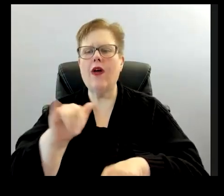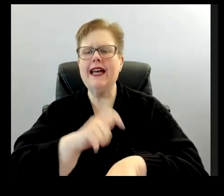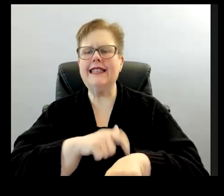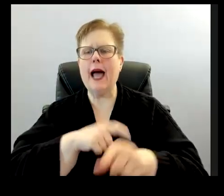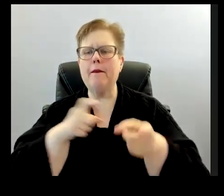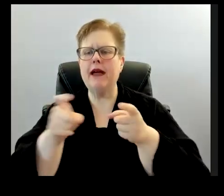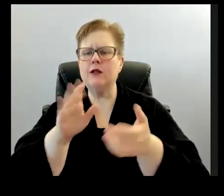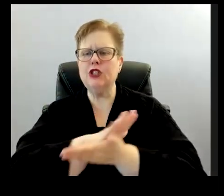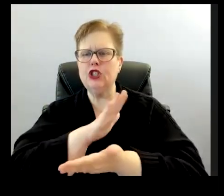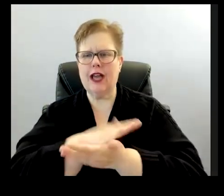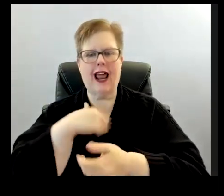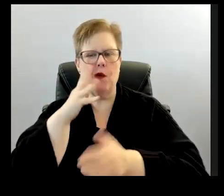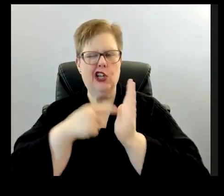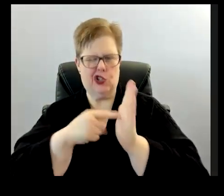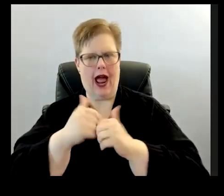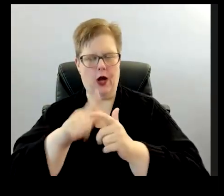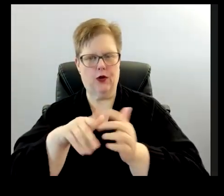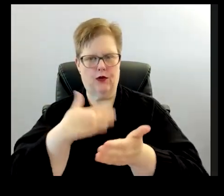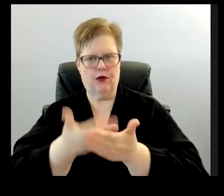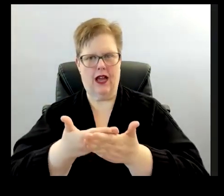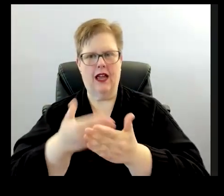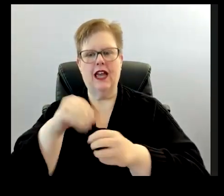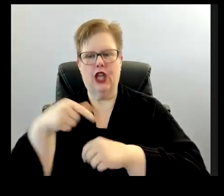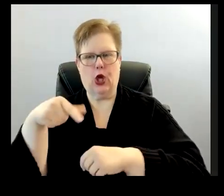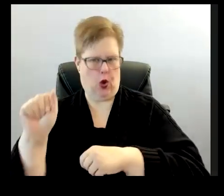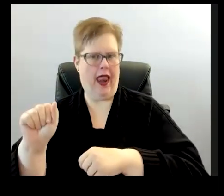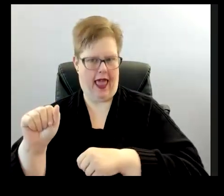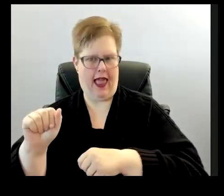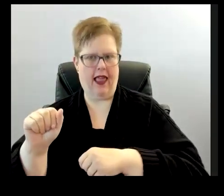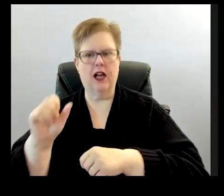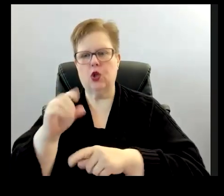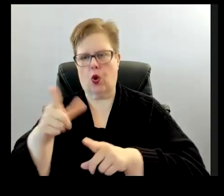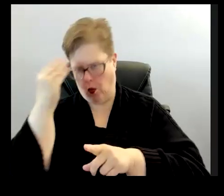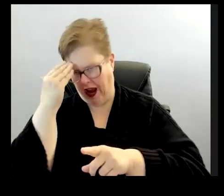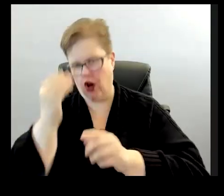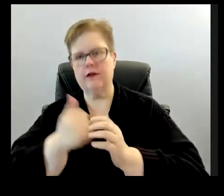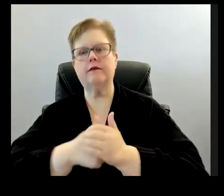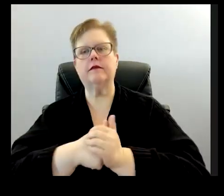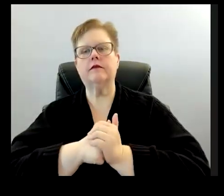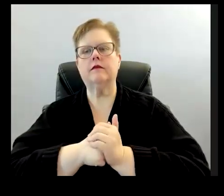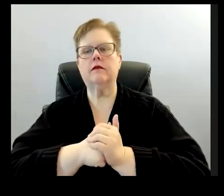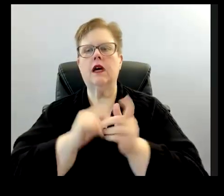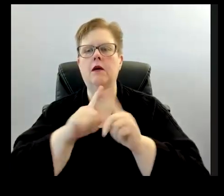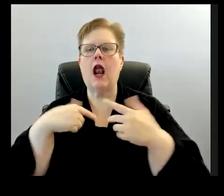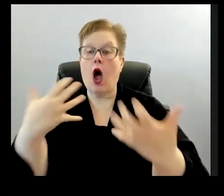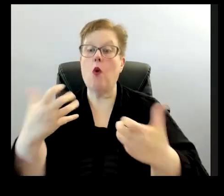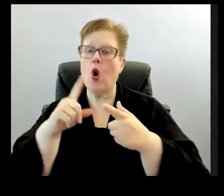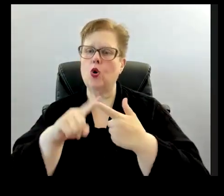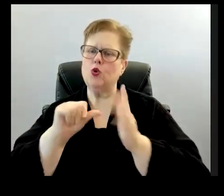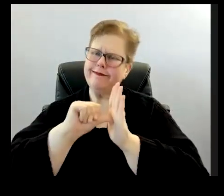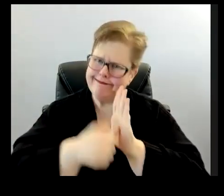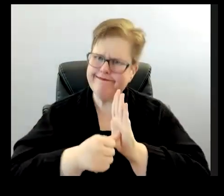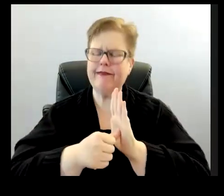sheet was. I will show you how to get to it during the Q&A so that you are aware. But I do want to highlight,